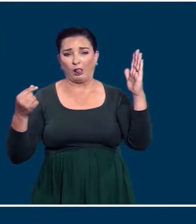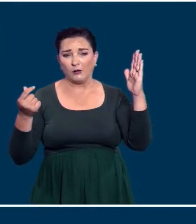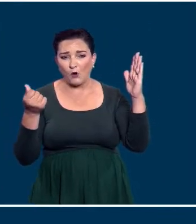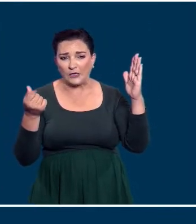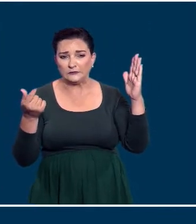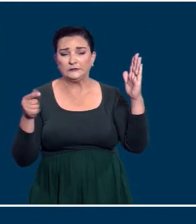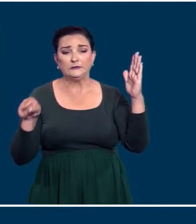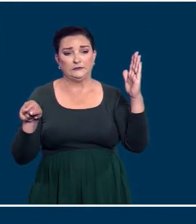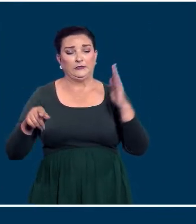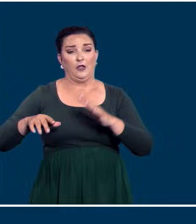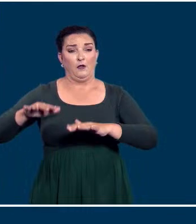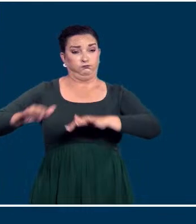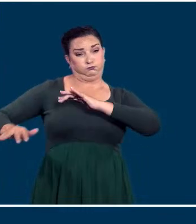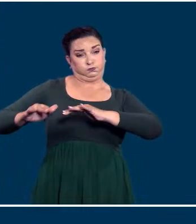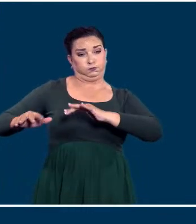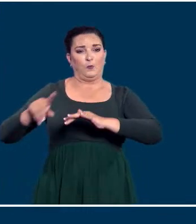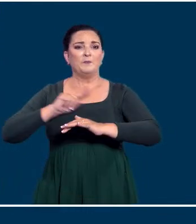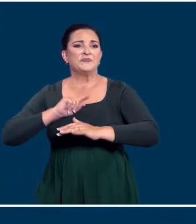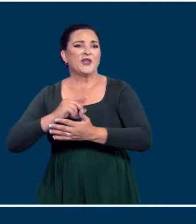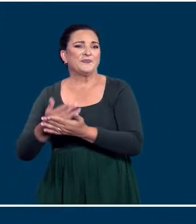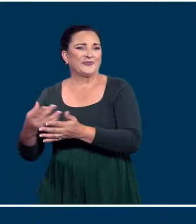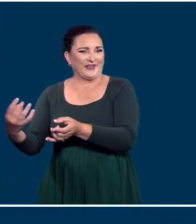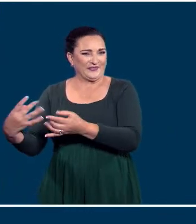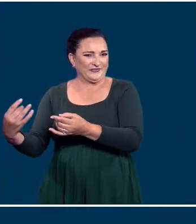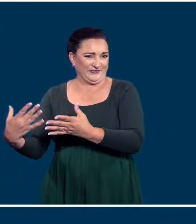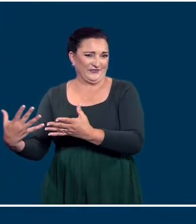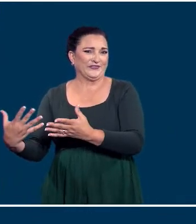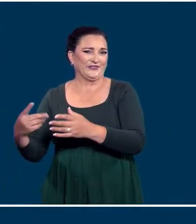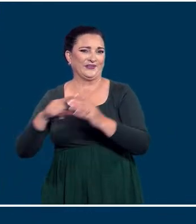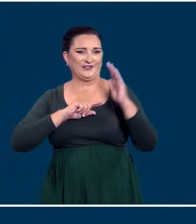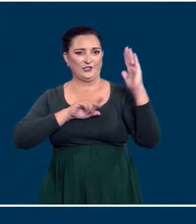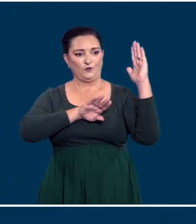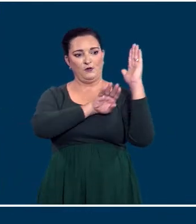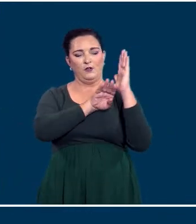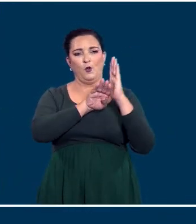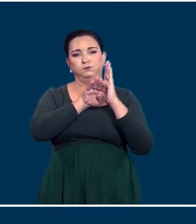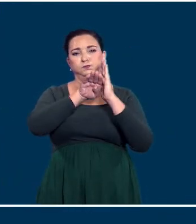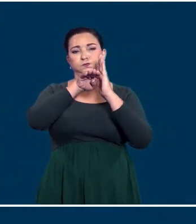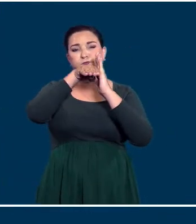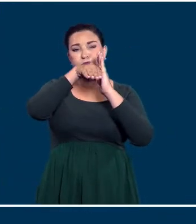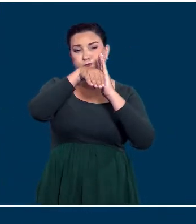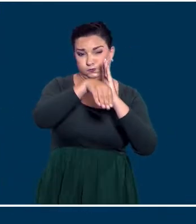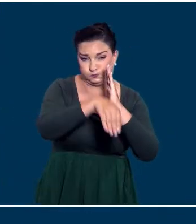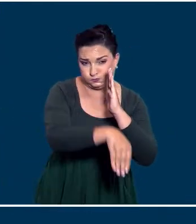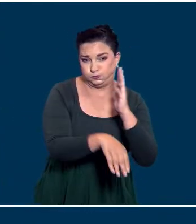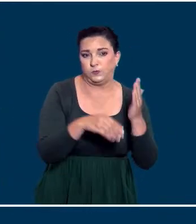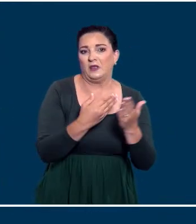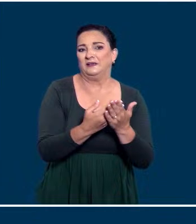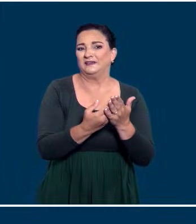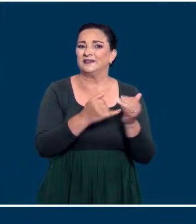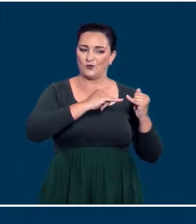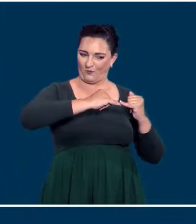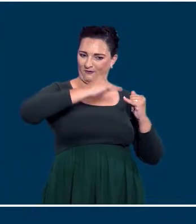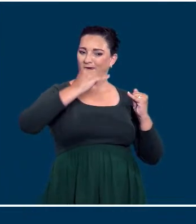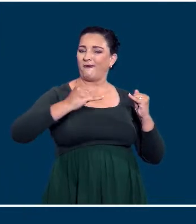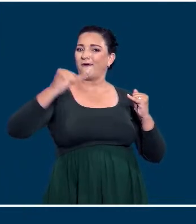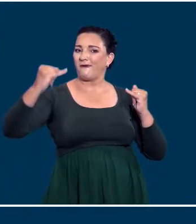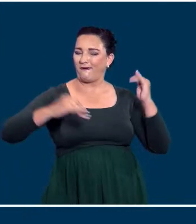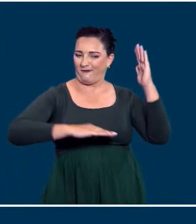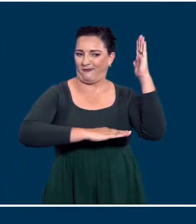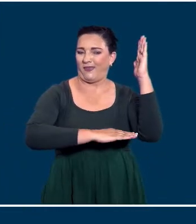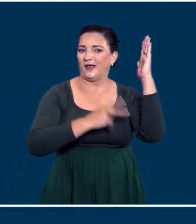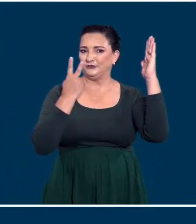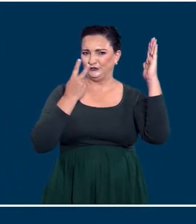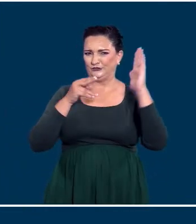contributed to quite a sharp pull down in the headline inflation rate. So that's that white line coming down quite